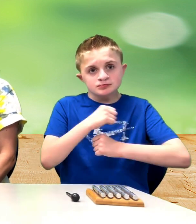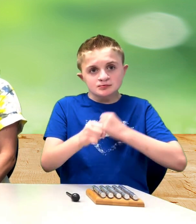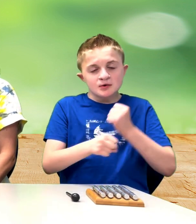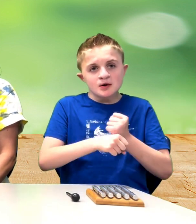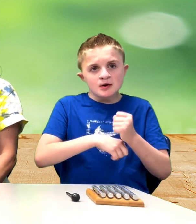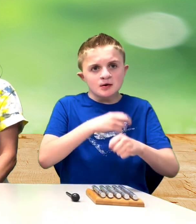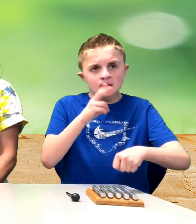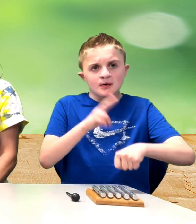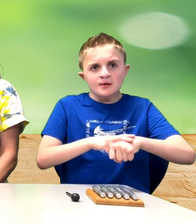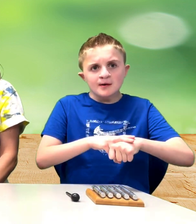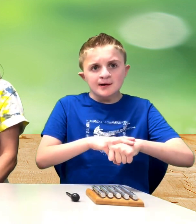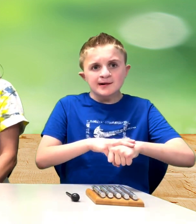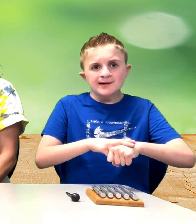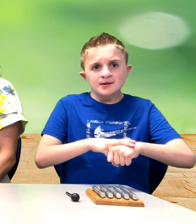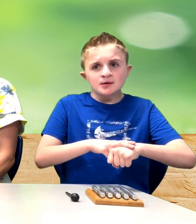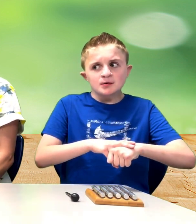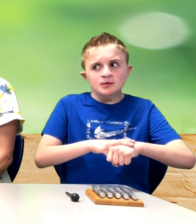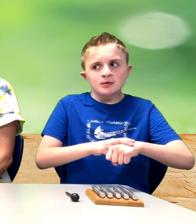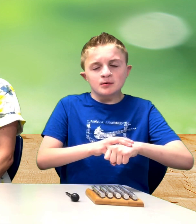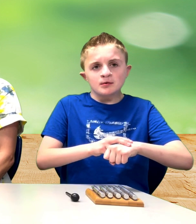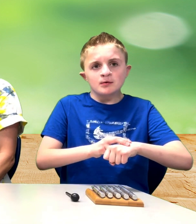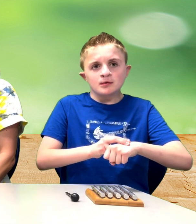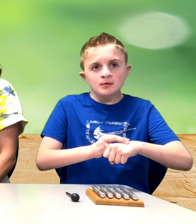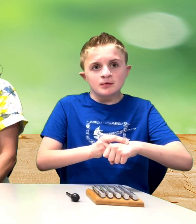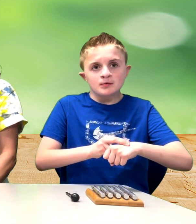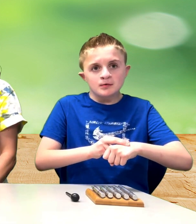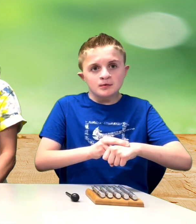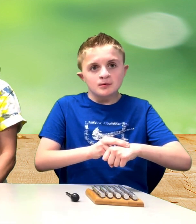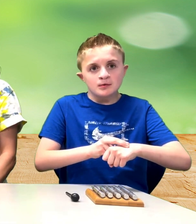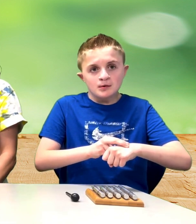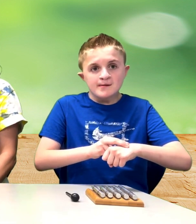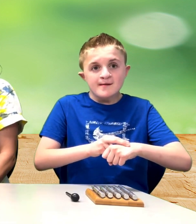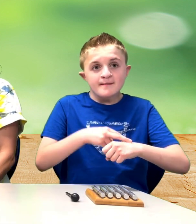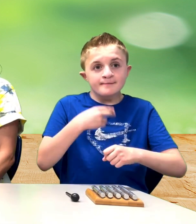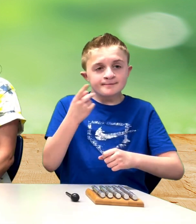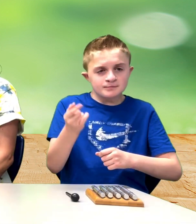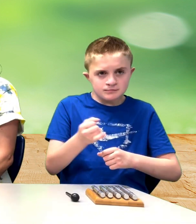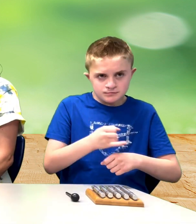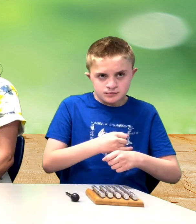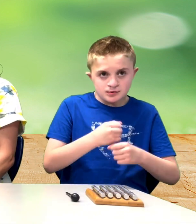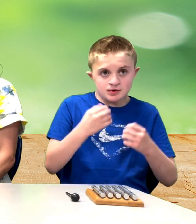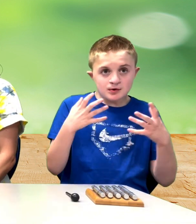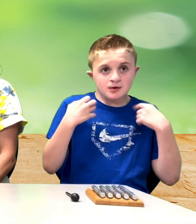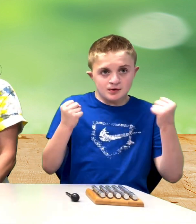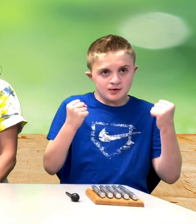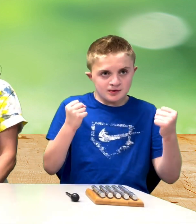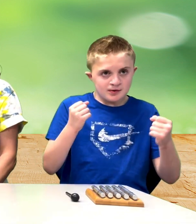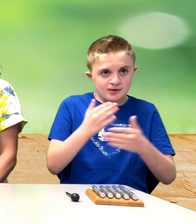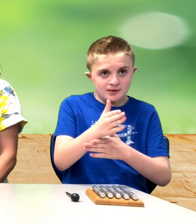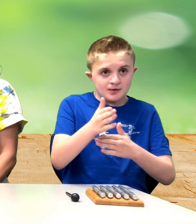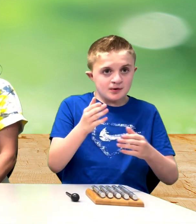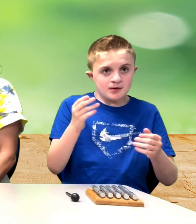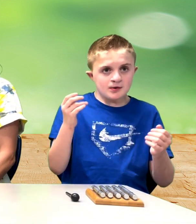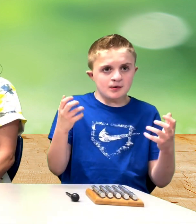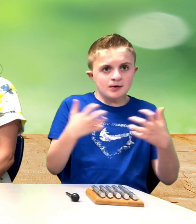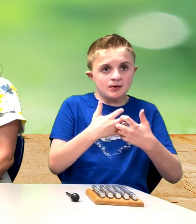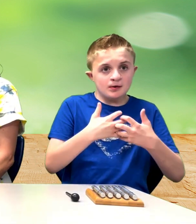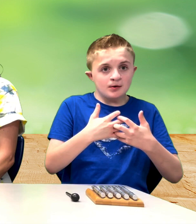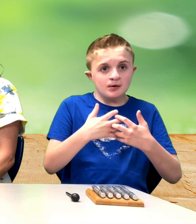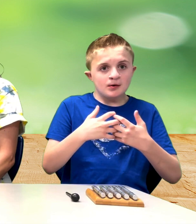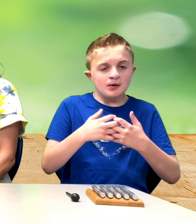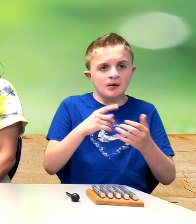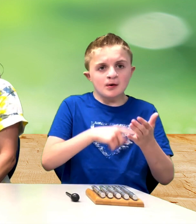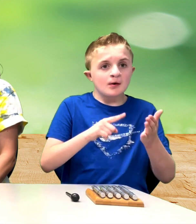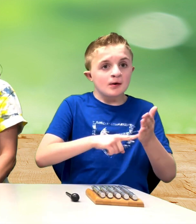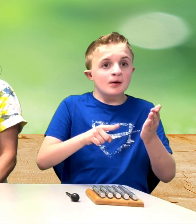National Issues of Health, NIH, has partnered in to research to determine